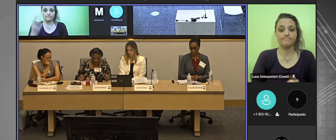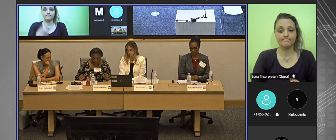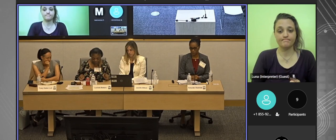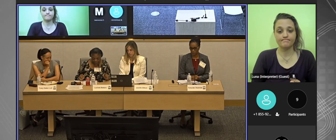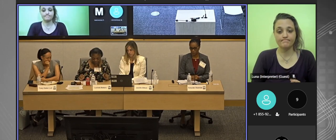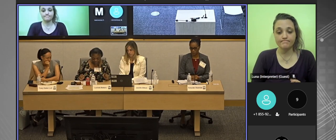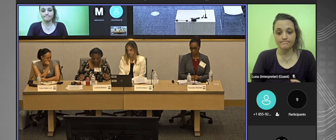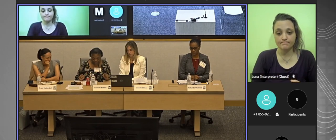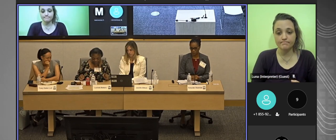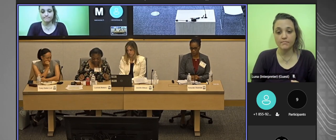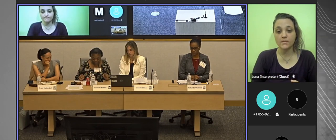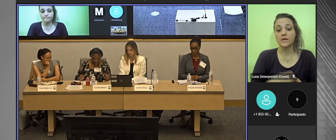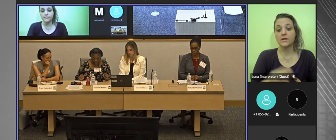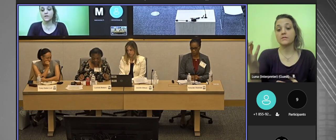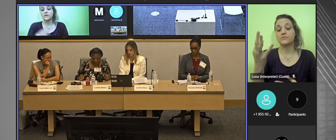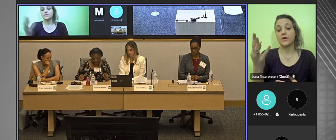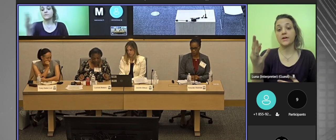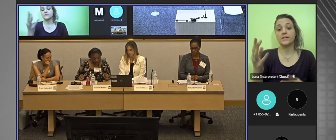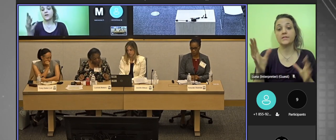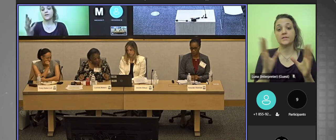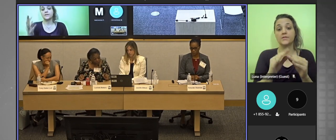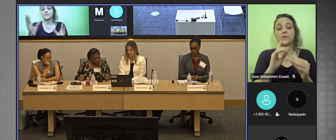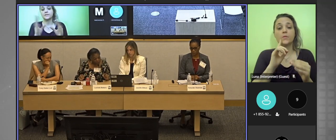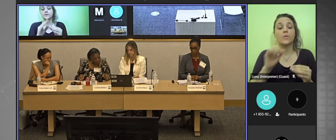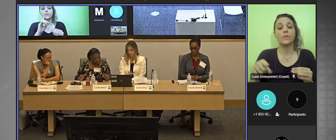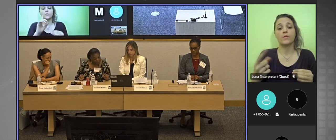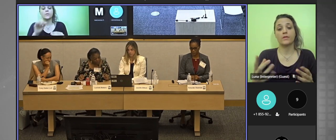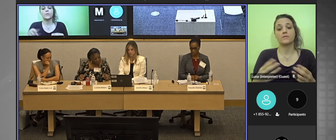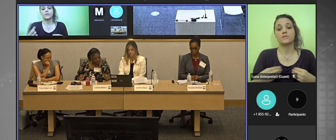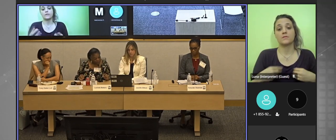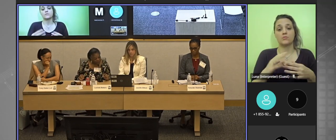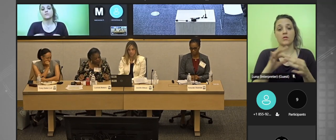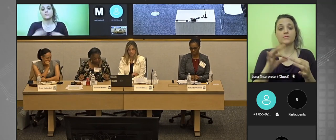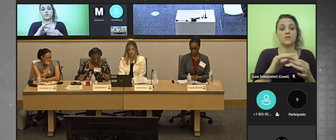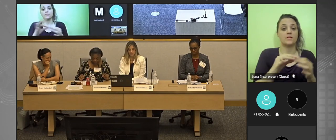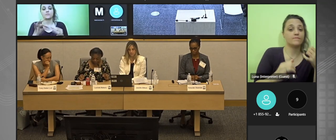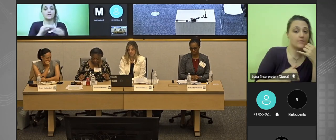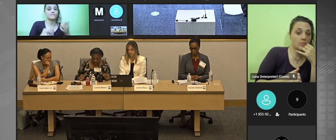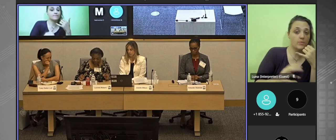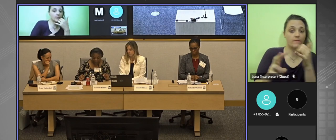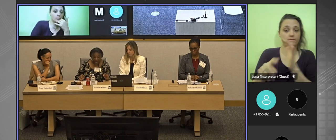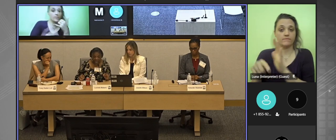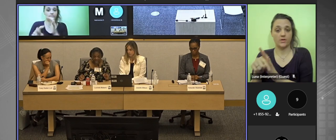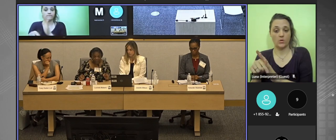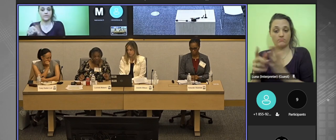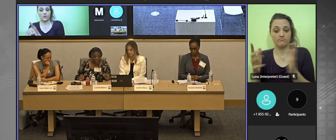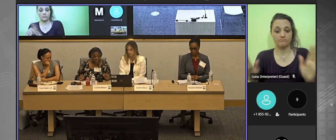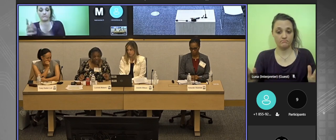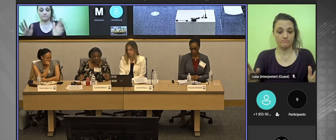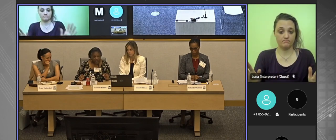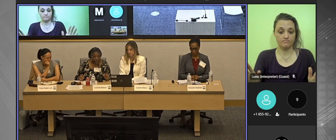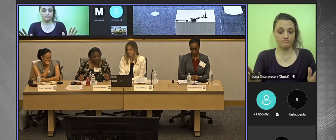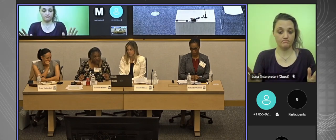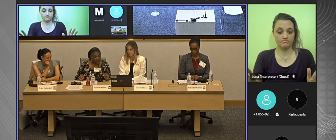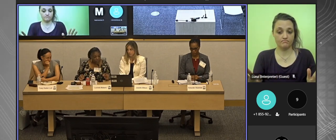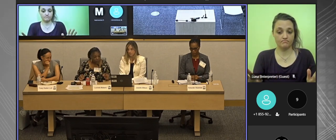10th at noon. Friday's hearing will only accept comments via phone or video.